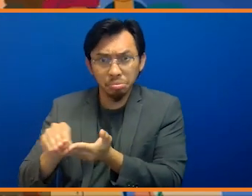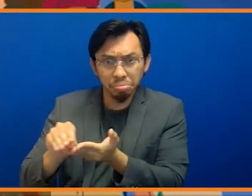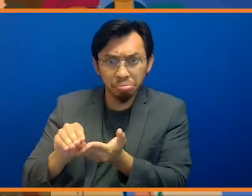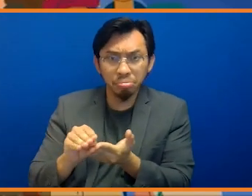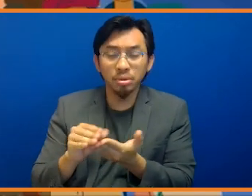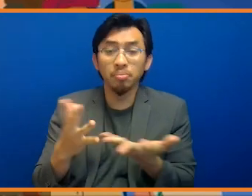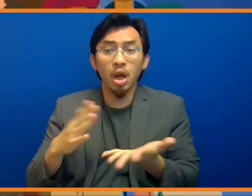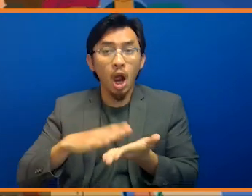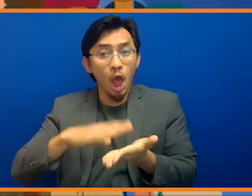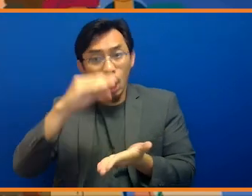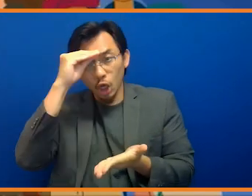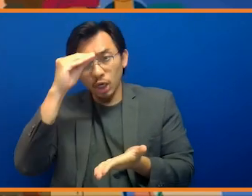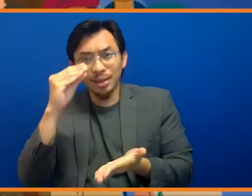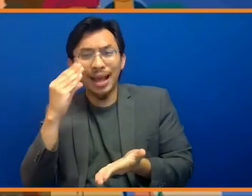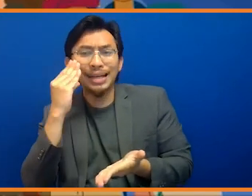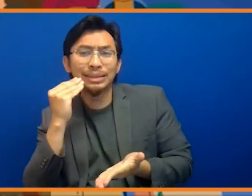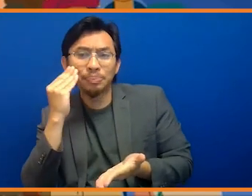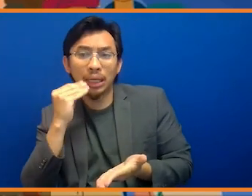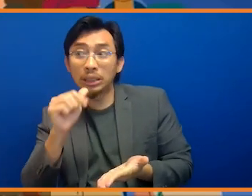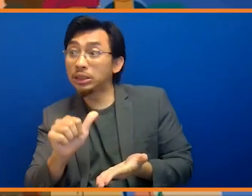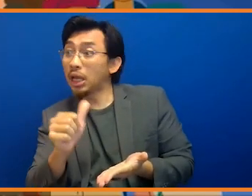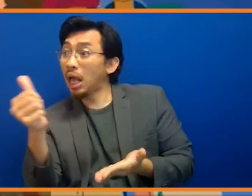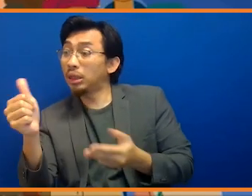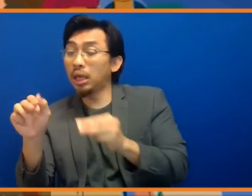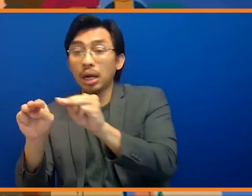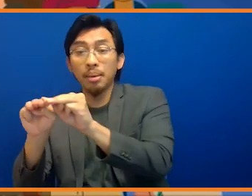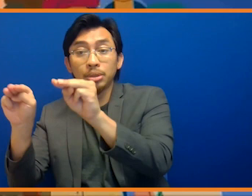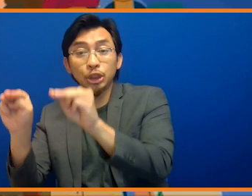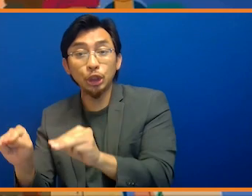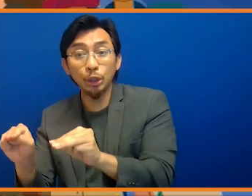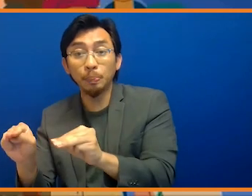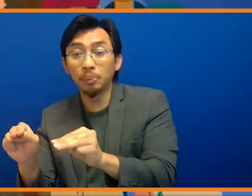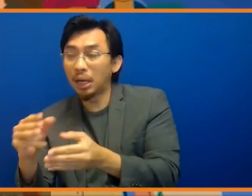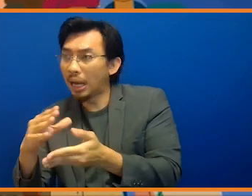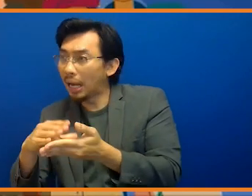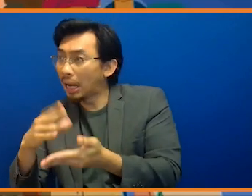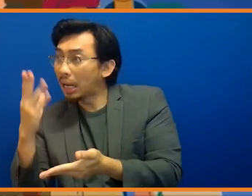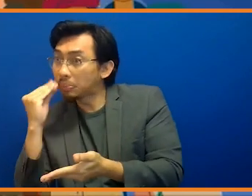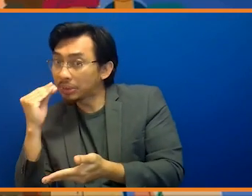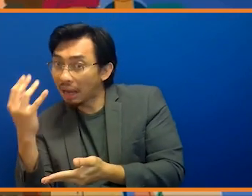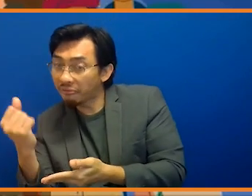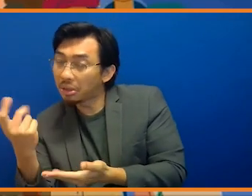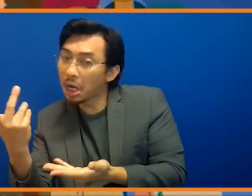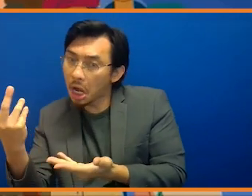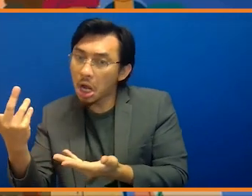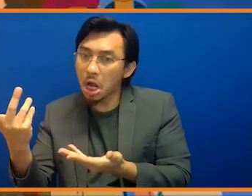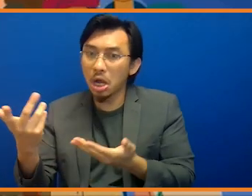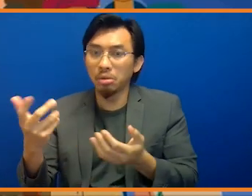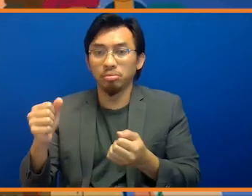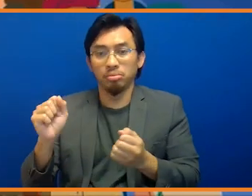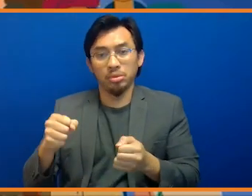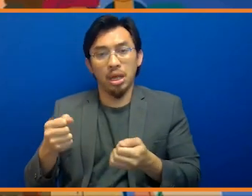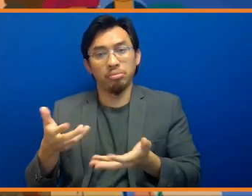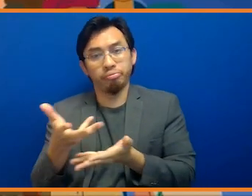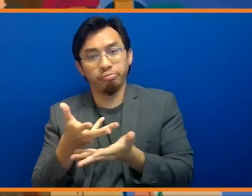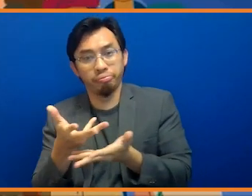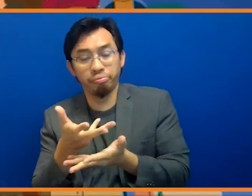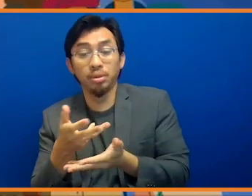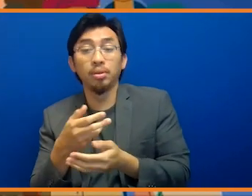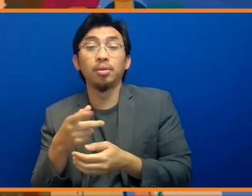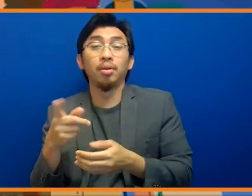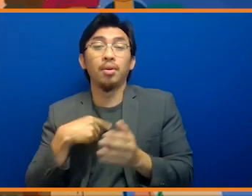and also learning the experience from other museum. You can see in this slide, I put